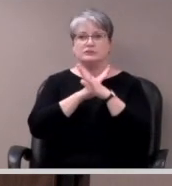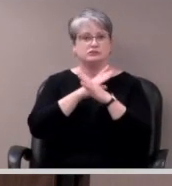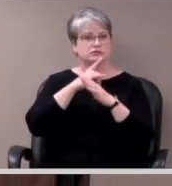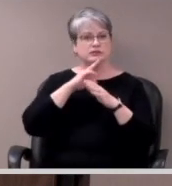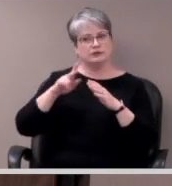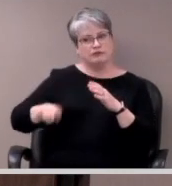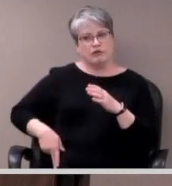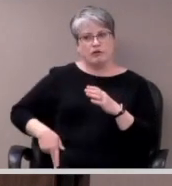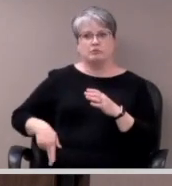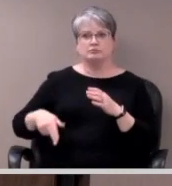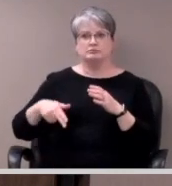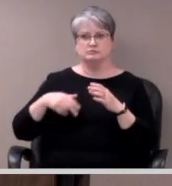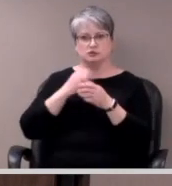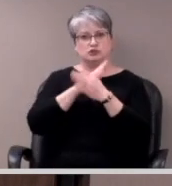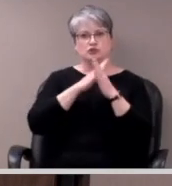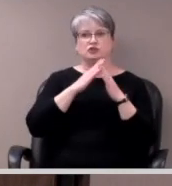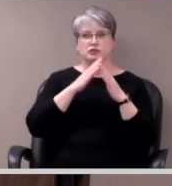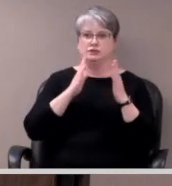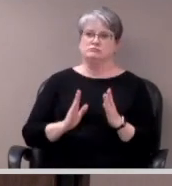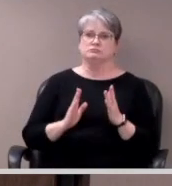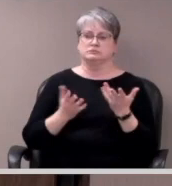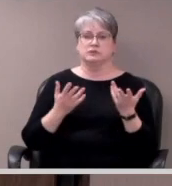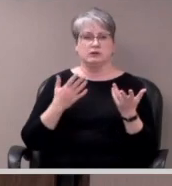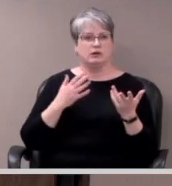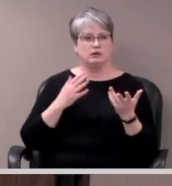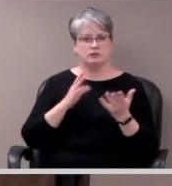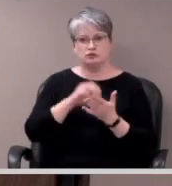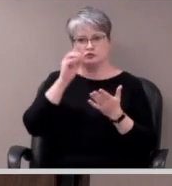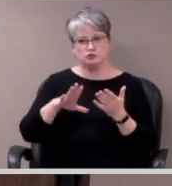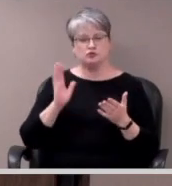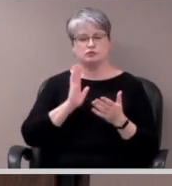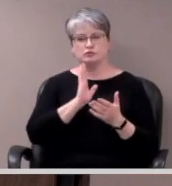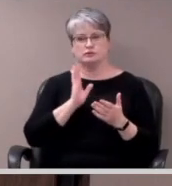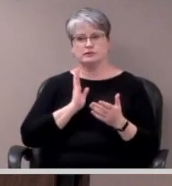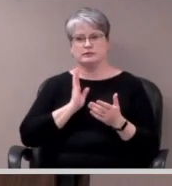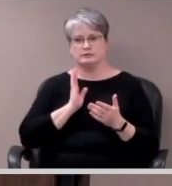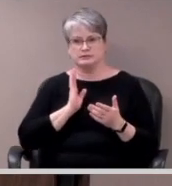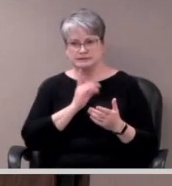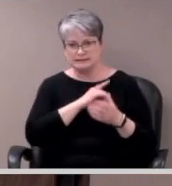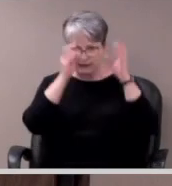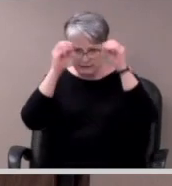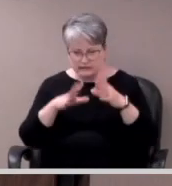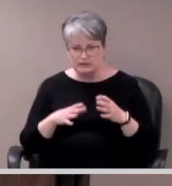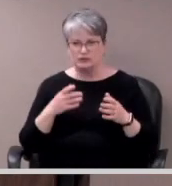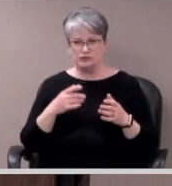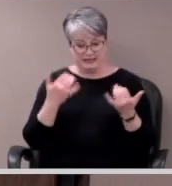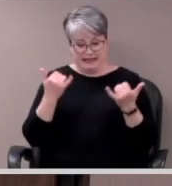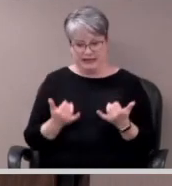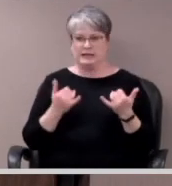security, our students and faculty are in an environment